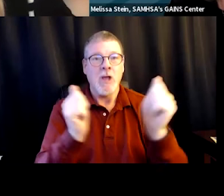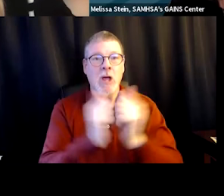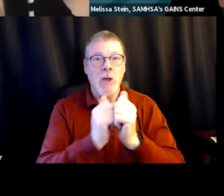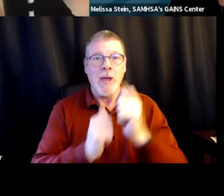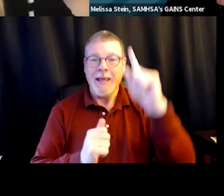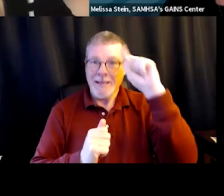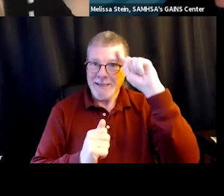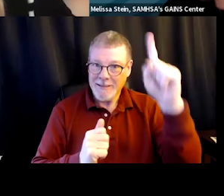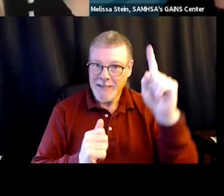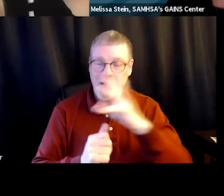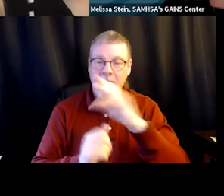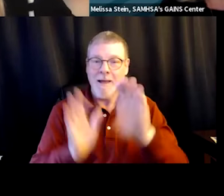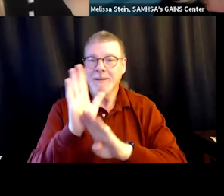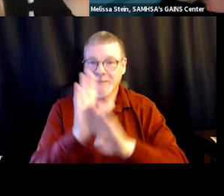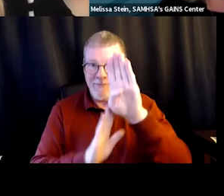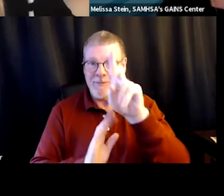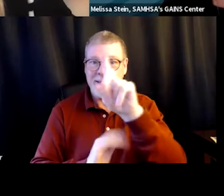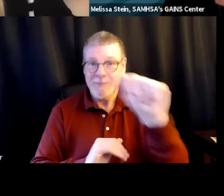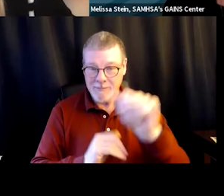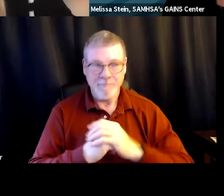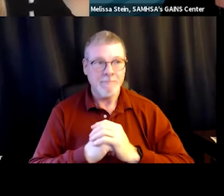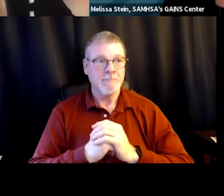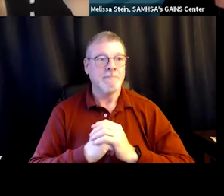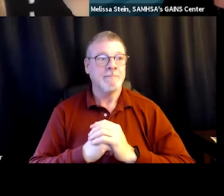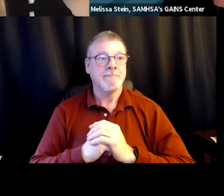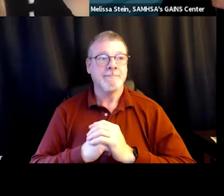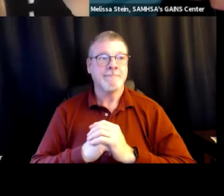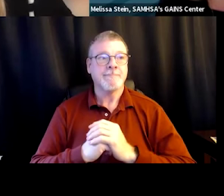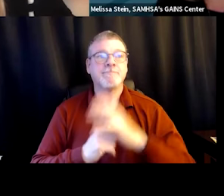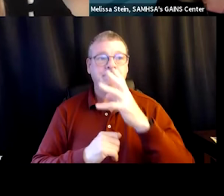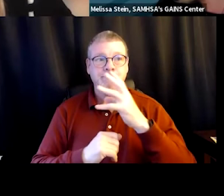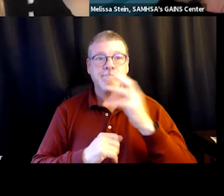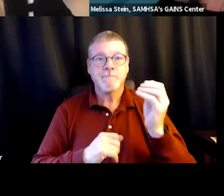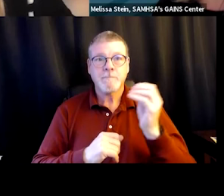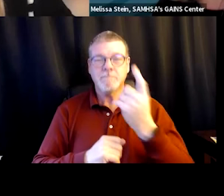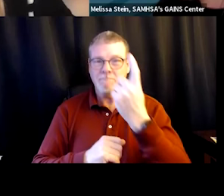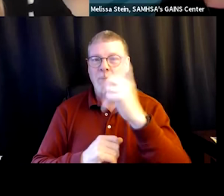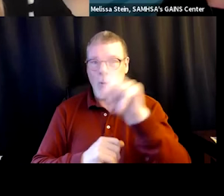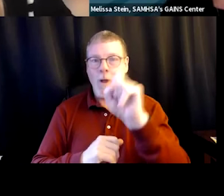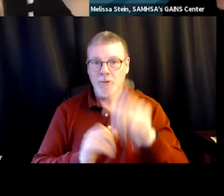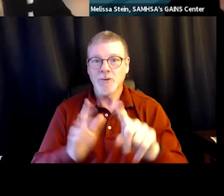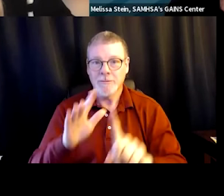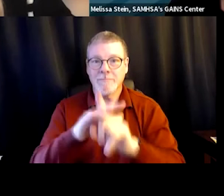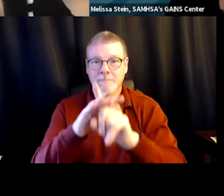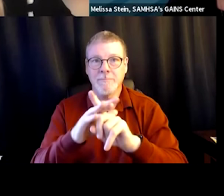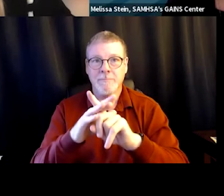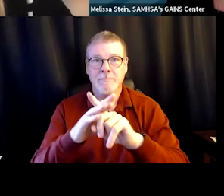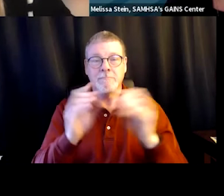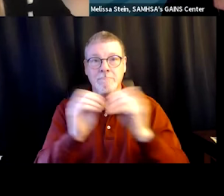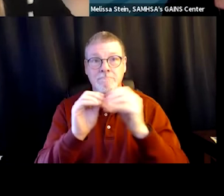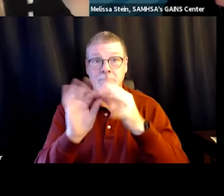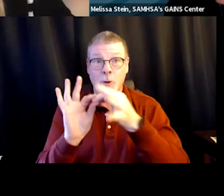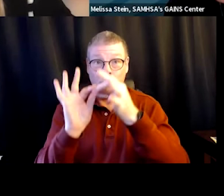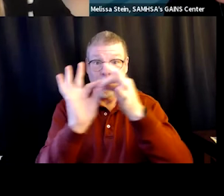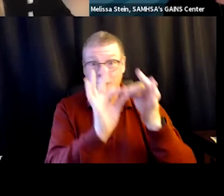with intellectual and developmental disabilities. And, you know, there was a question that came up, I think, more closely related